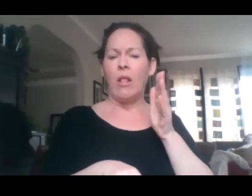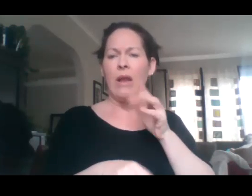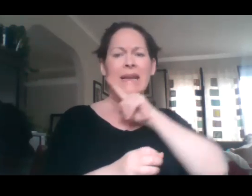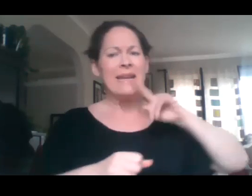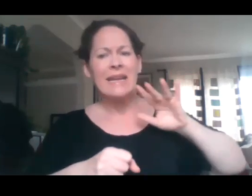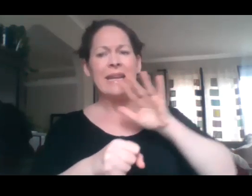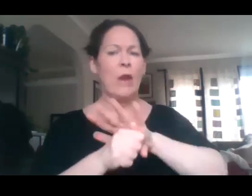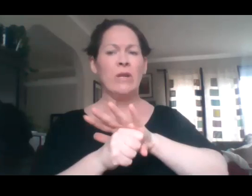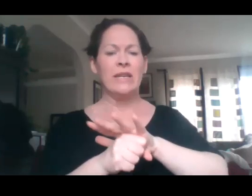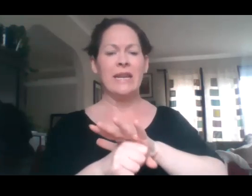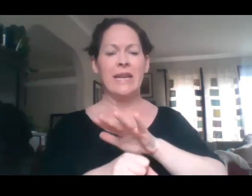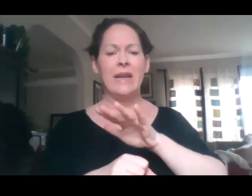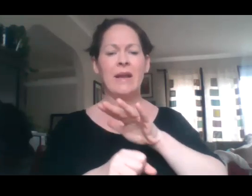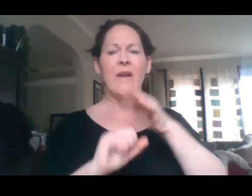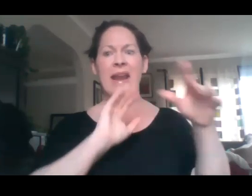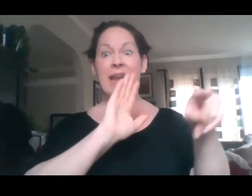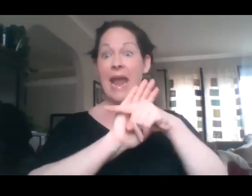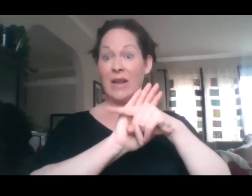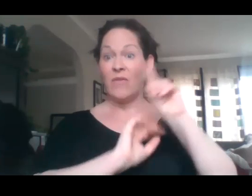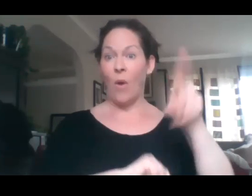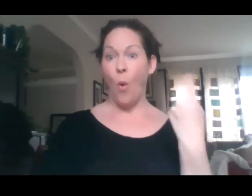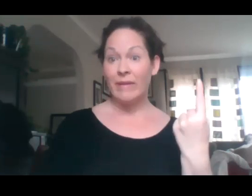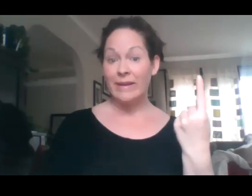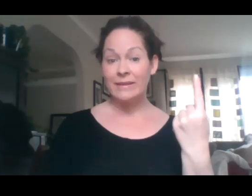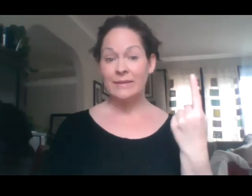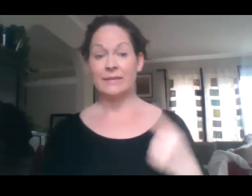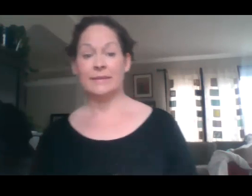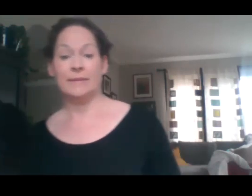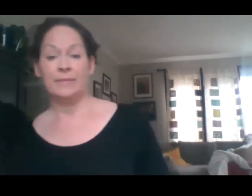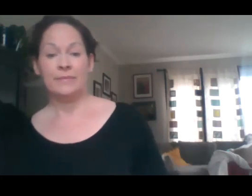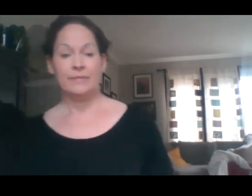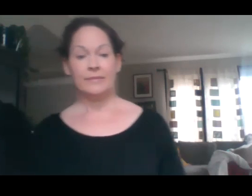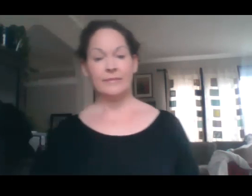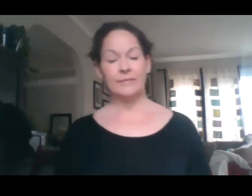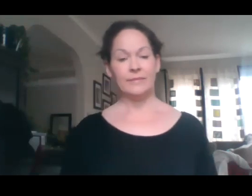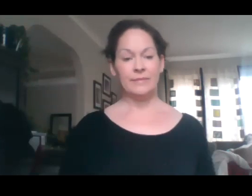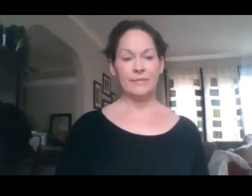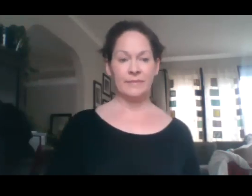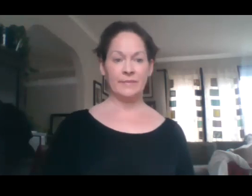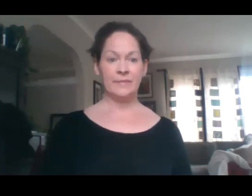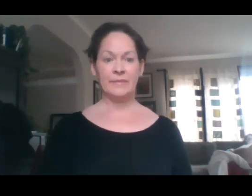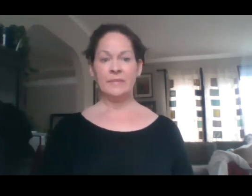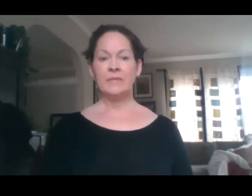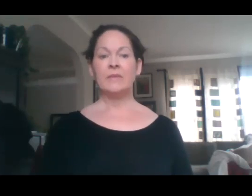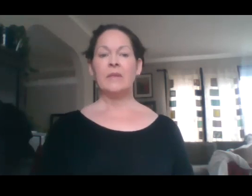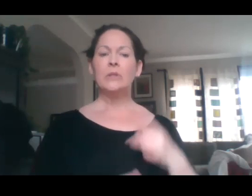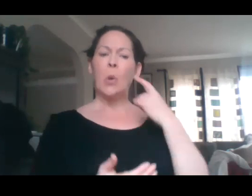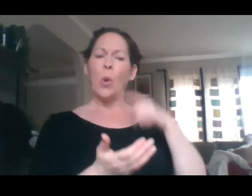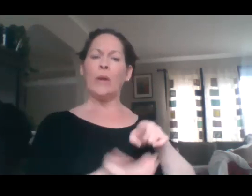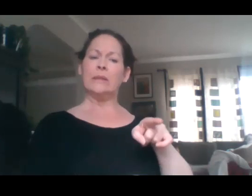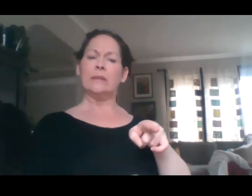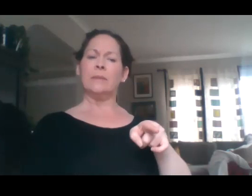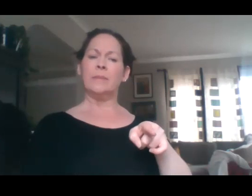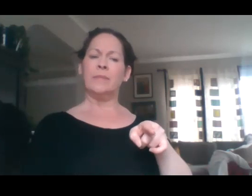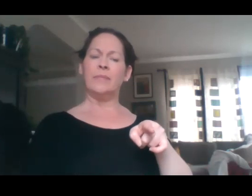always get a negative number. So I'm going to need the negative values. So notice here, because I took a